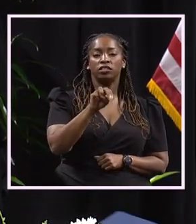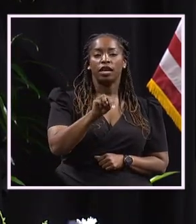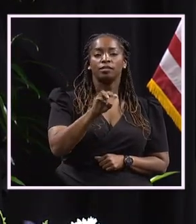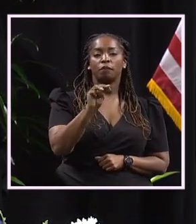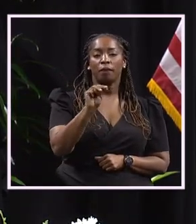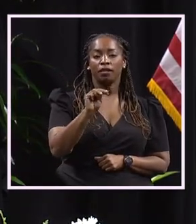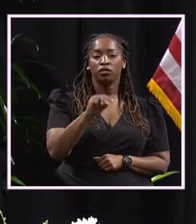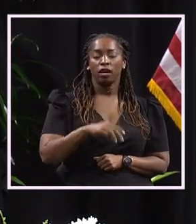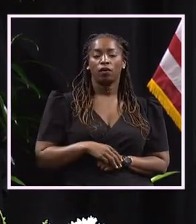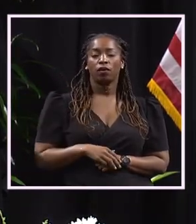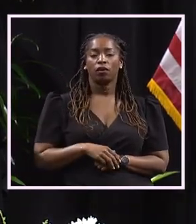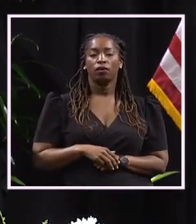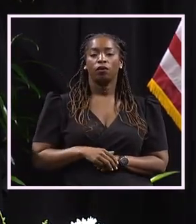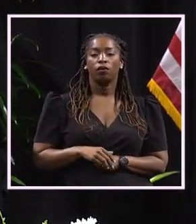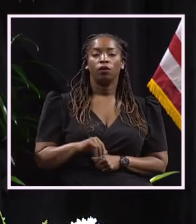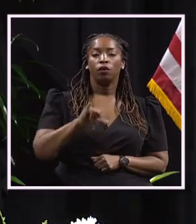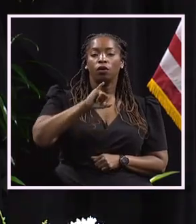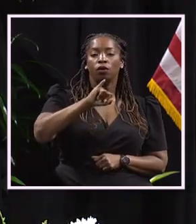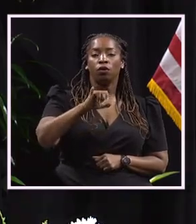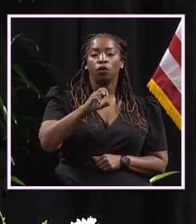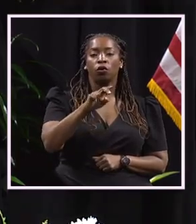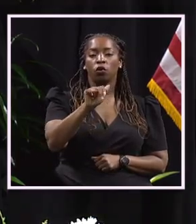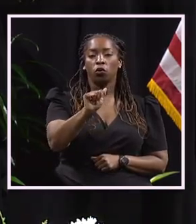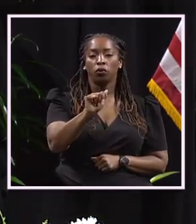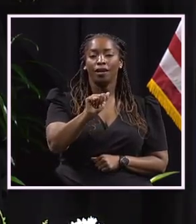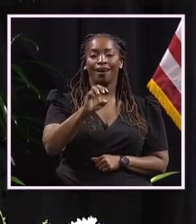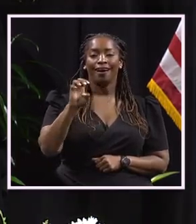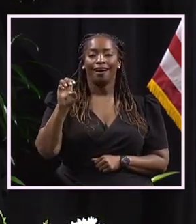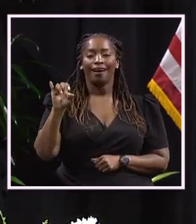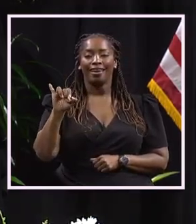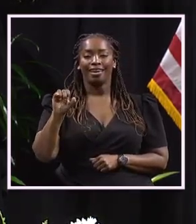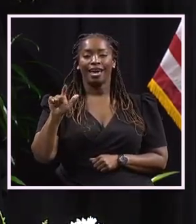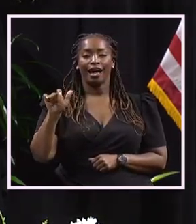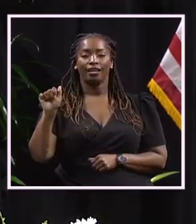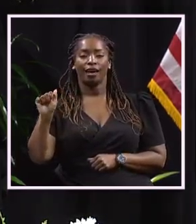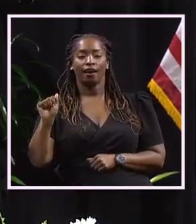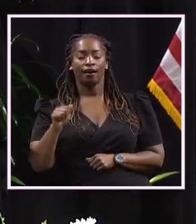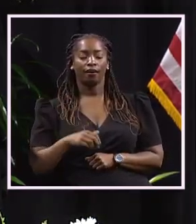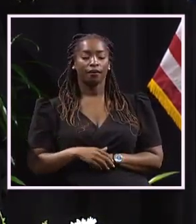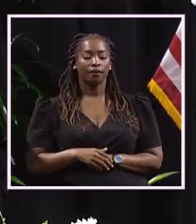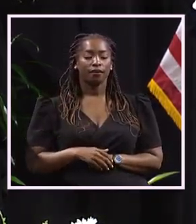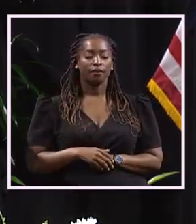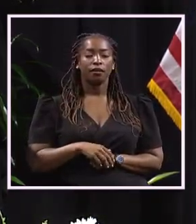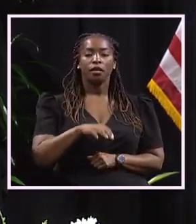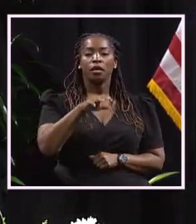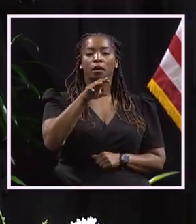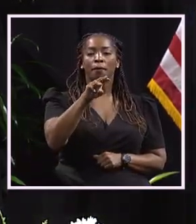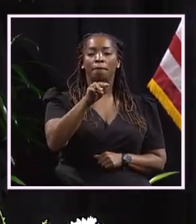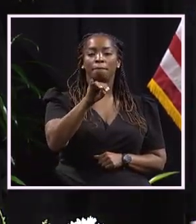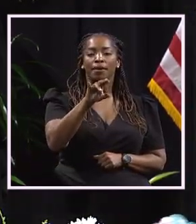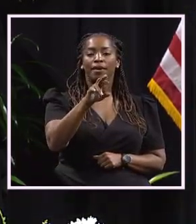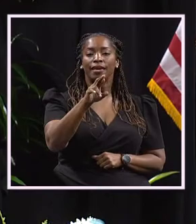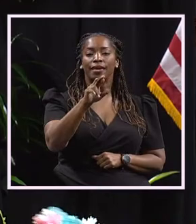Yomna Igalma, magna cum laude. Miranda Chapa.